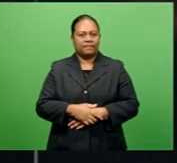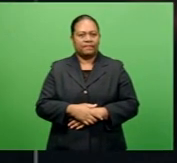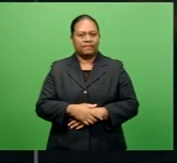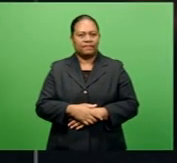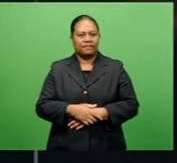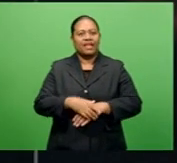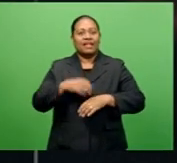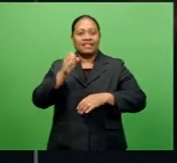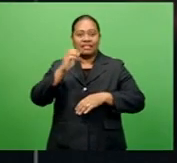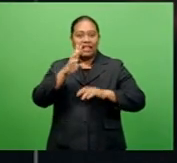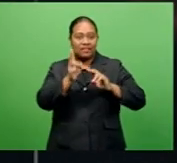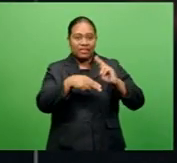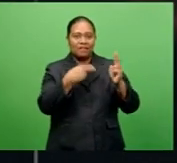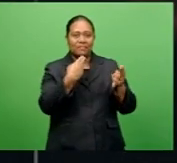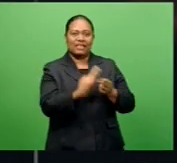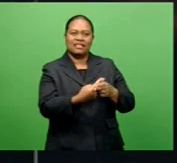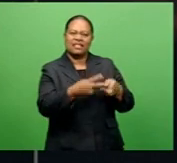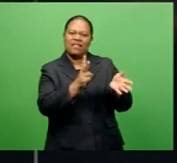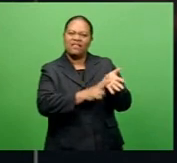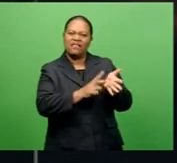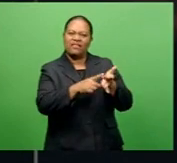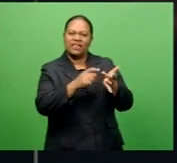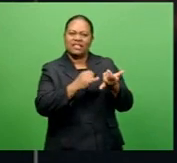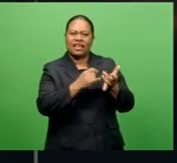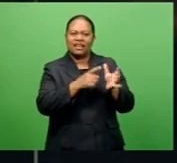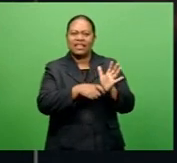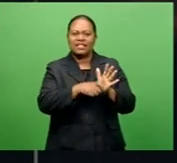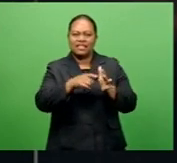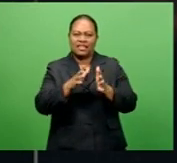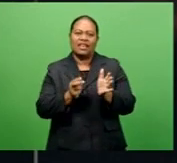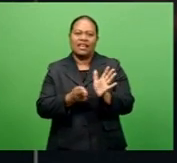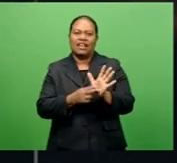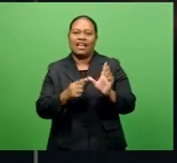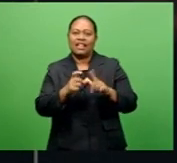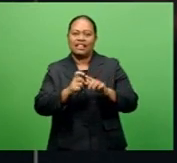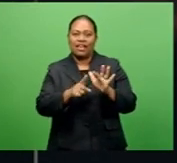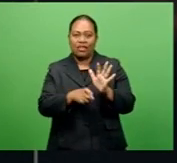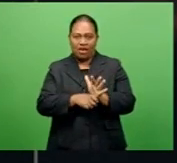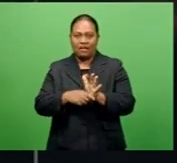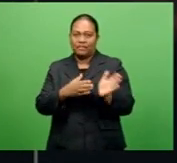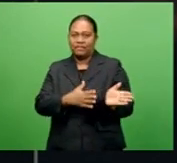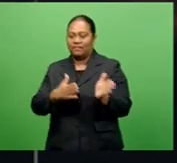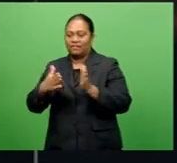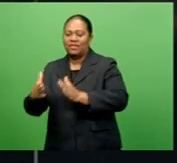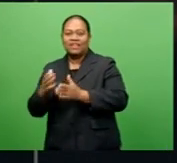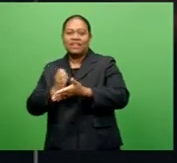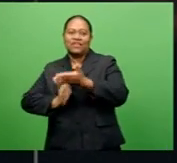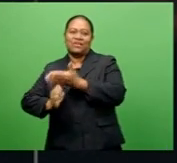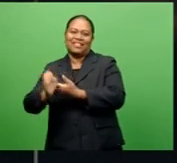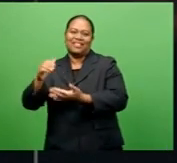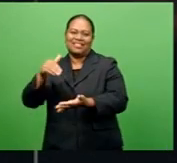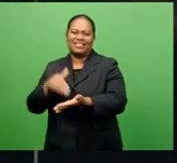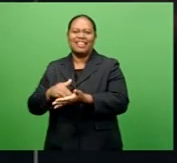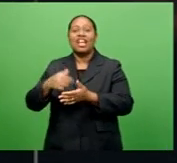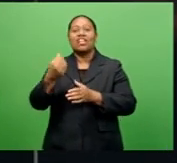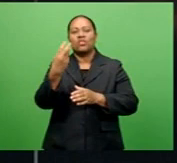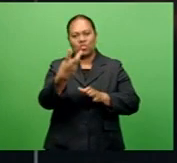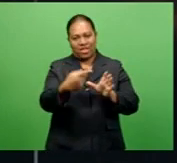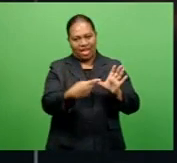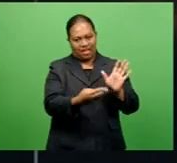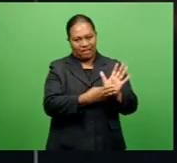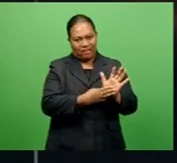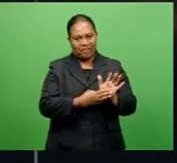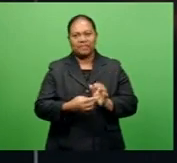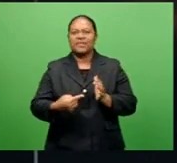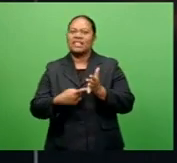over 10 families of Vesari settlement in Nandera had to be moved to an evacuation center at 3 a.m.